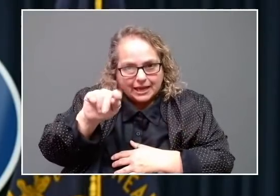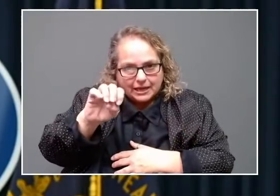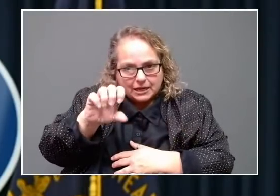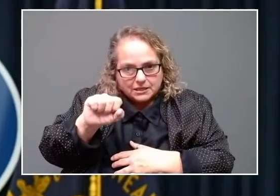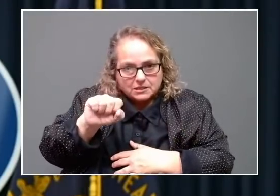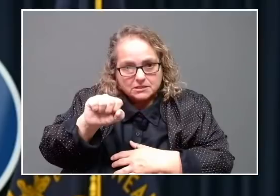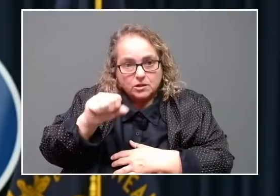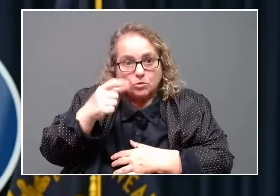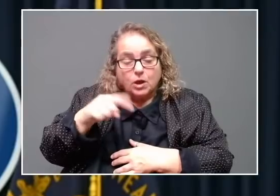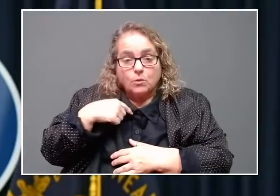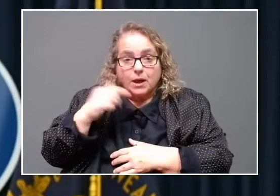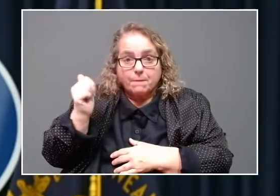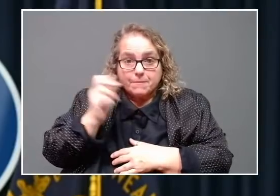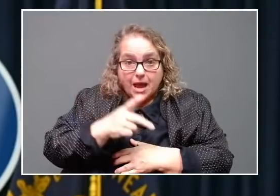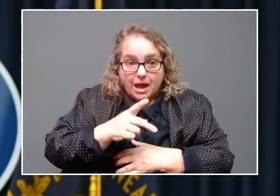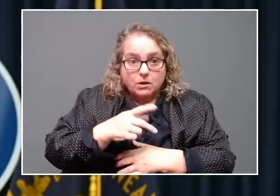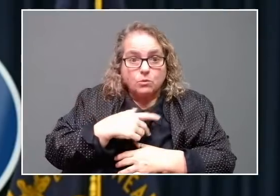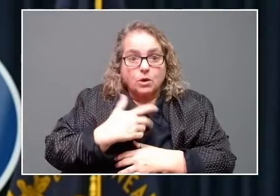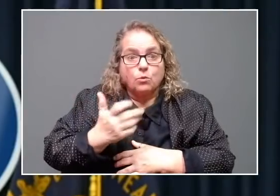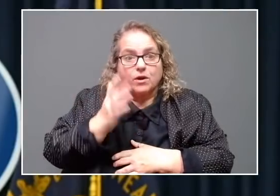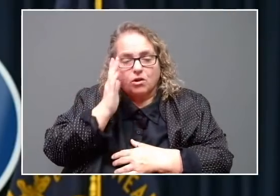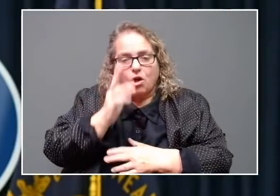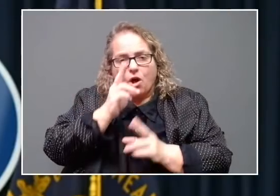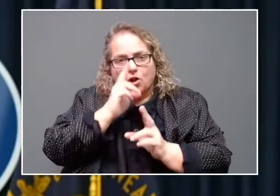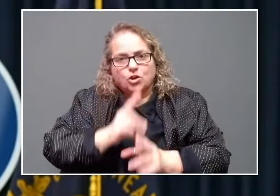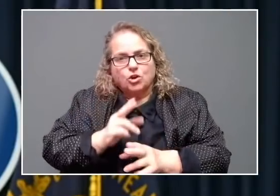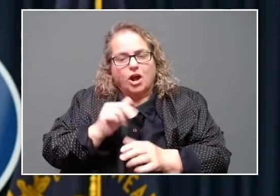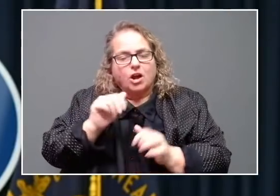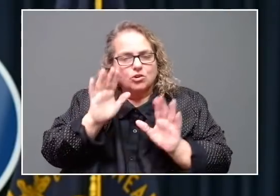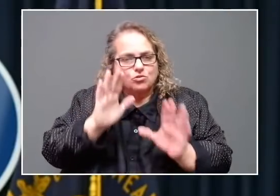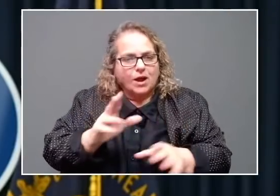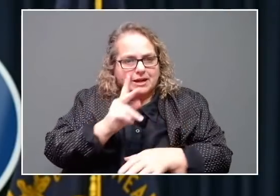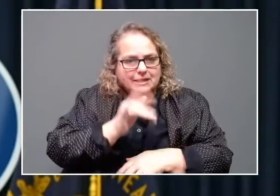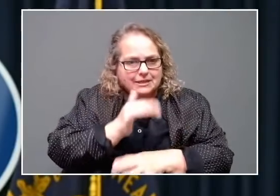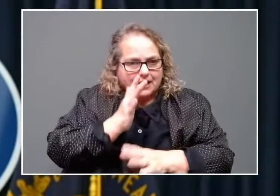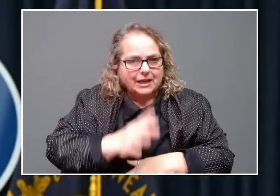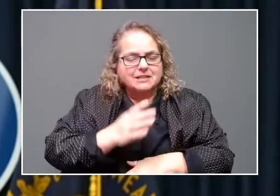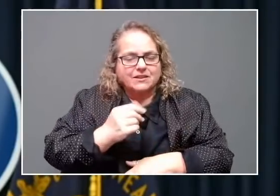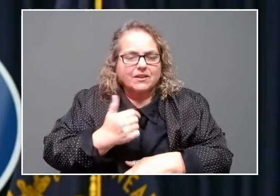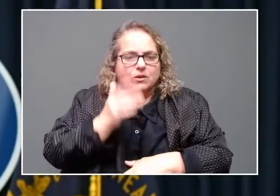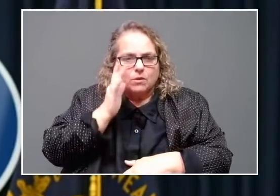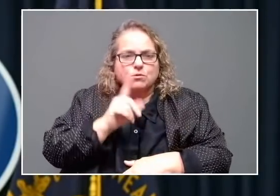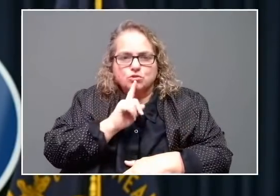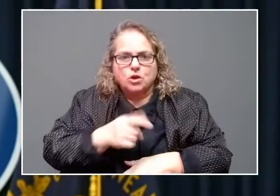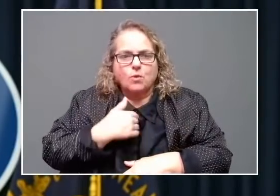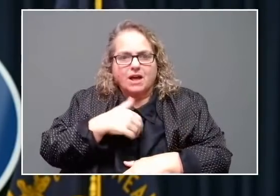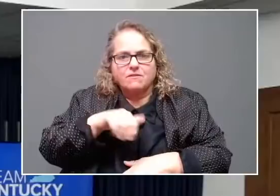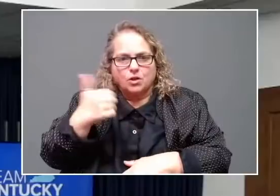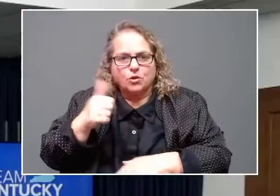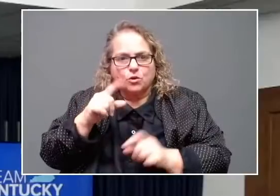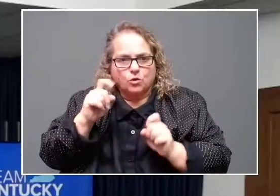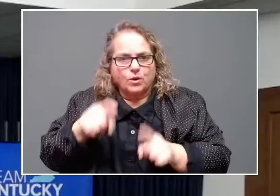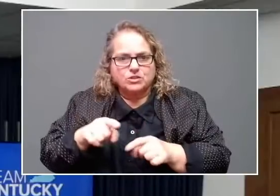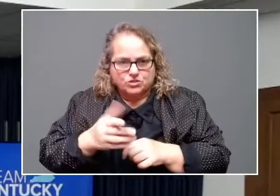great Kentuckian, and then I'm sure there are a couple questions, all of which will be on our hydrogen working group.